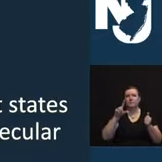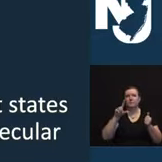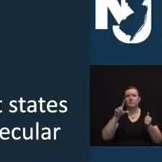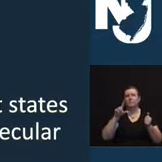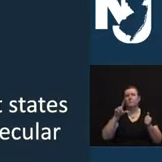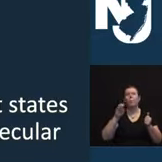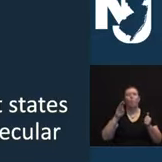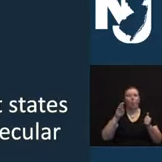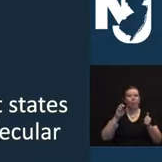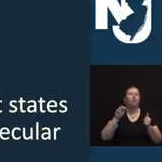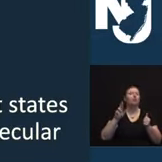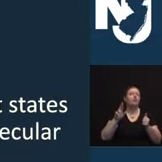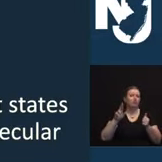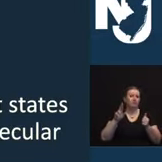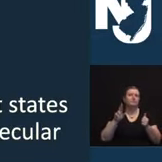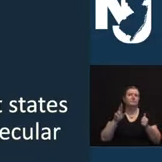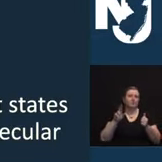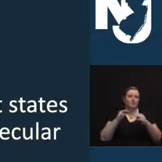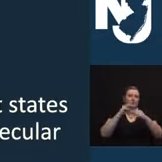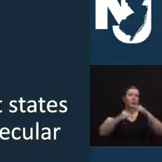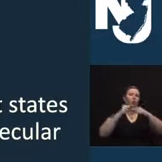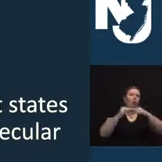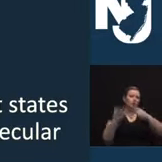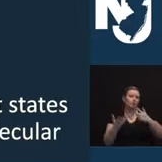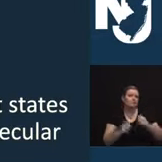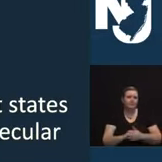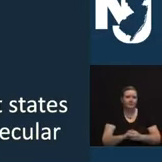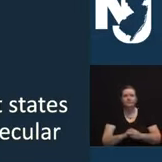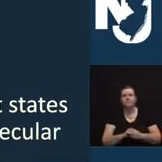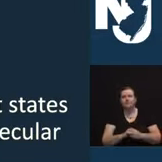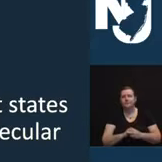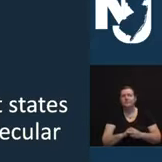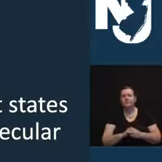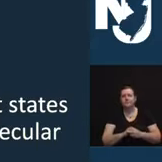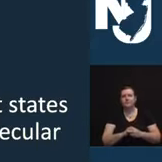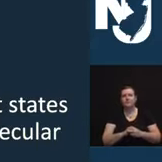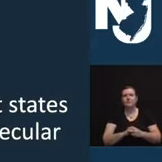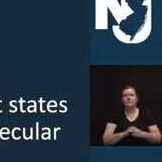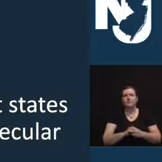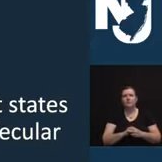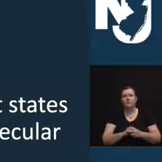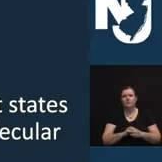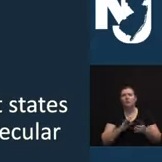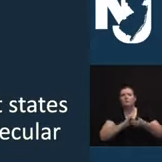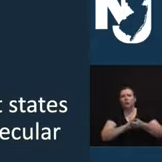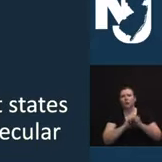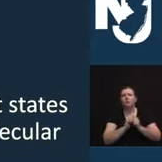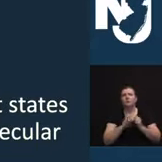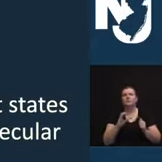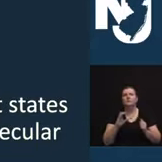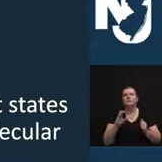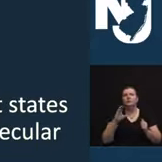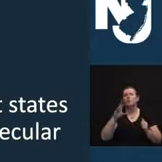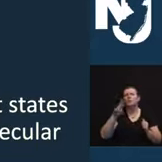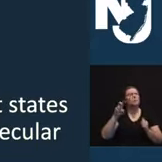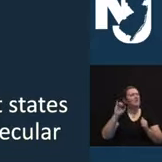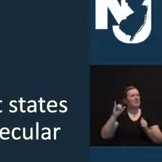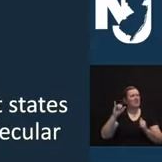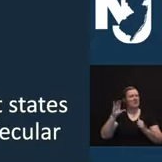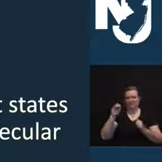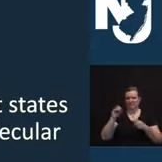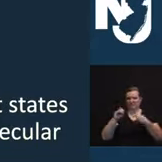developed by Q Health, C-U-E Health. We are one, as I mentioned, of only 5 or 6 states at this point that will receive the new